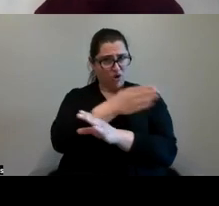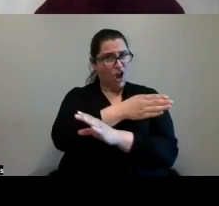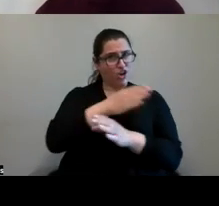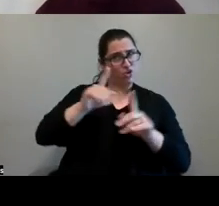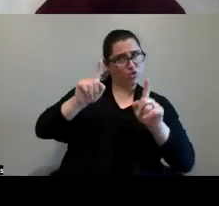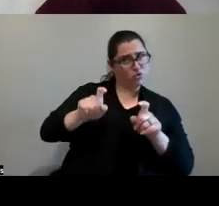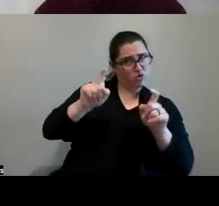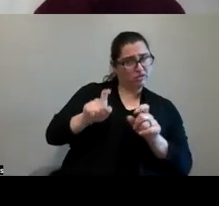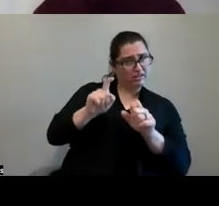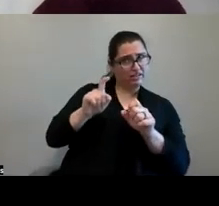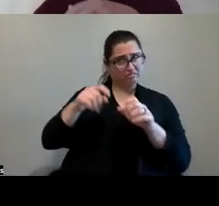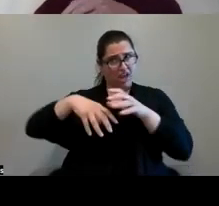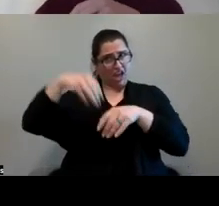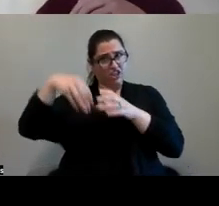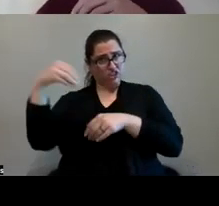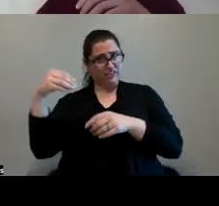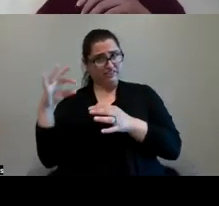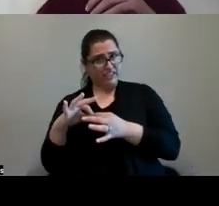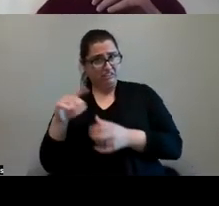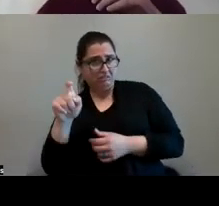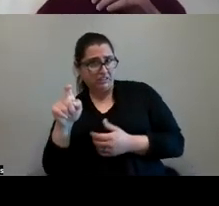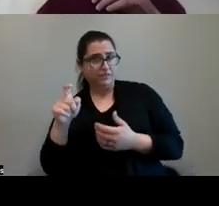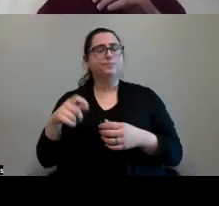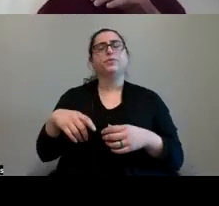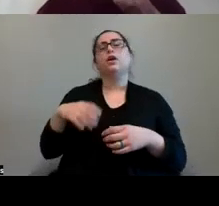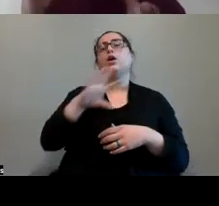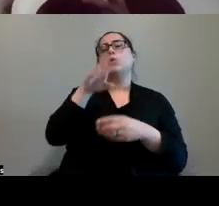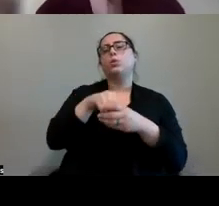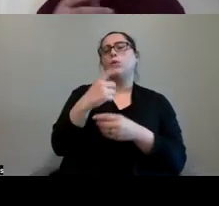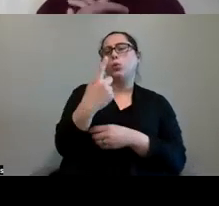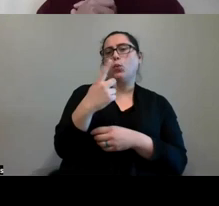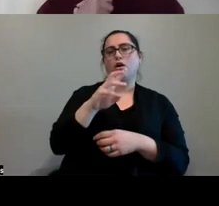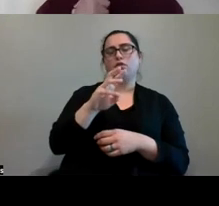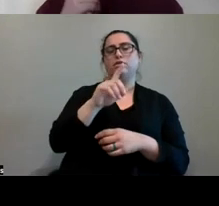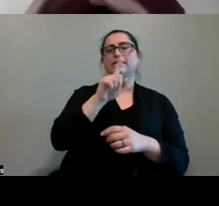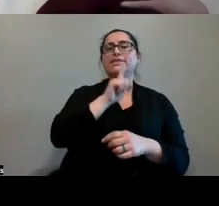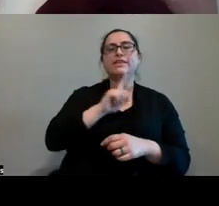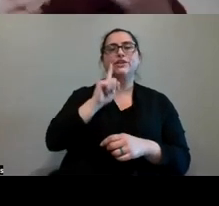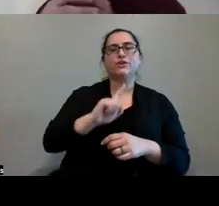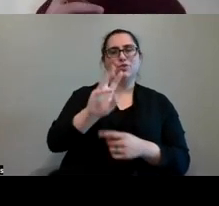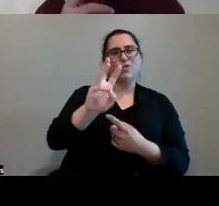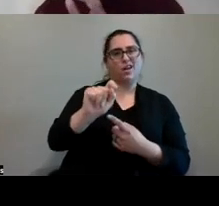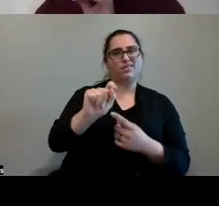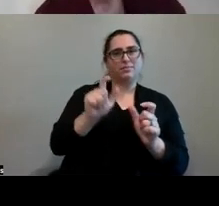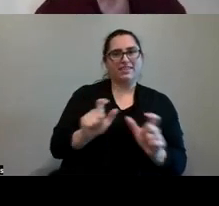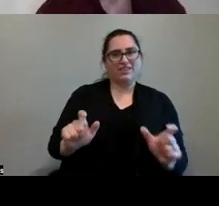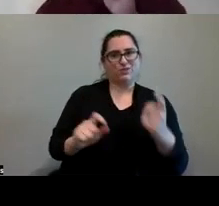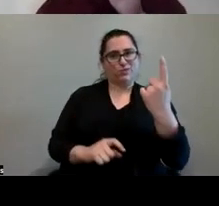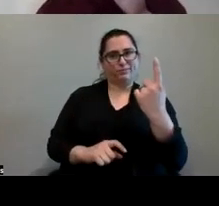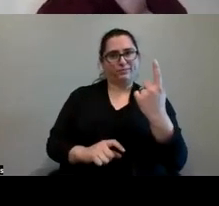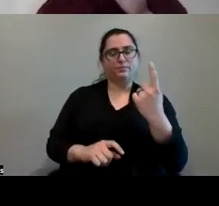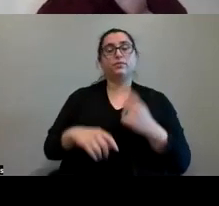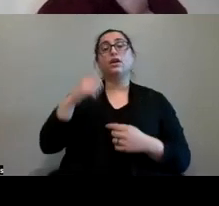fitness. We require only a single wild type sequence, in this case, the sequence of the variable region of the